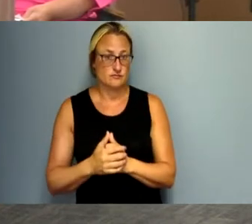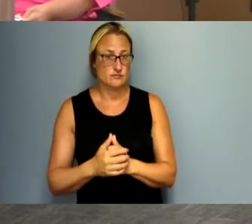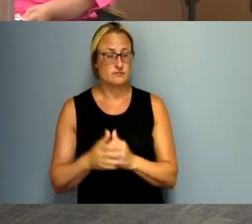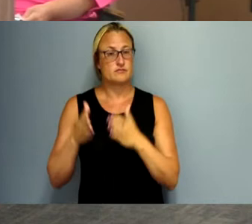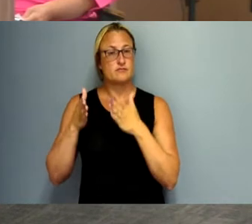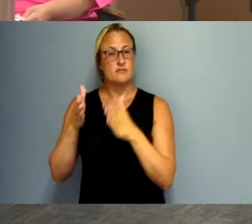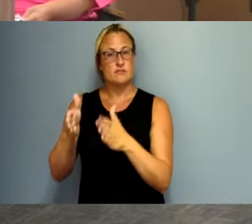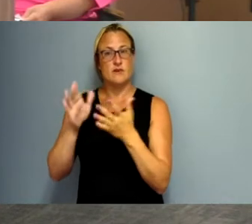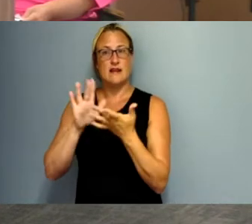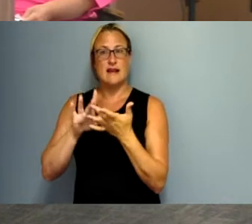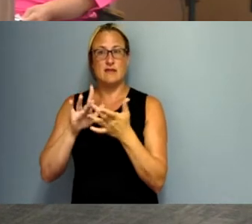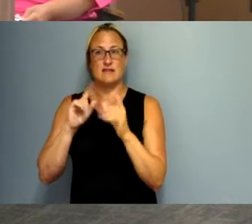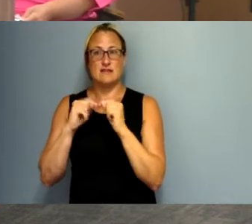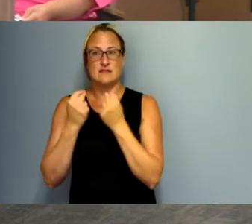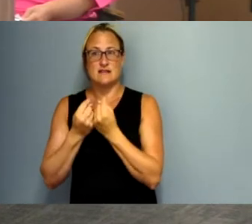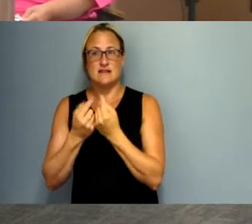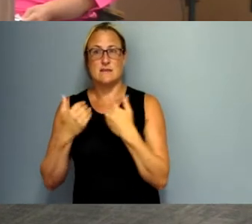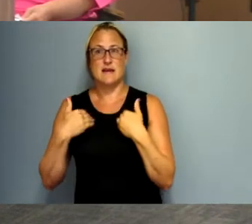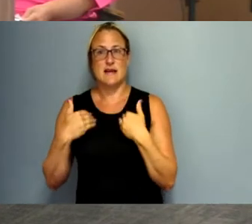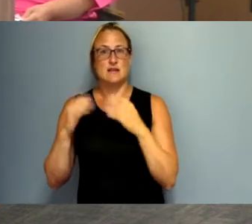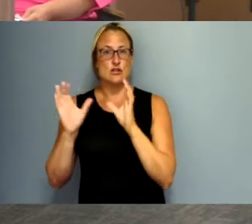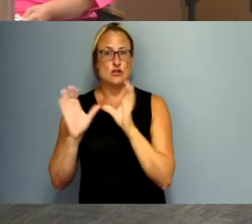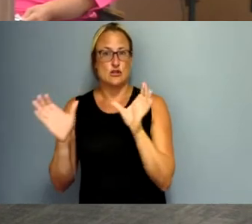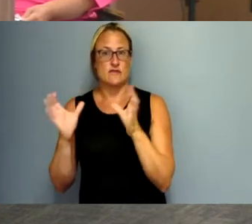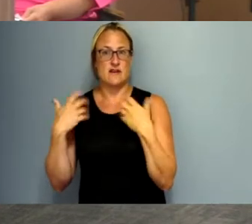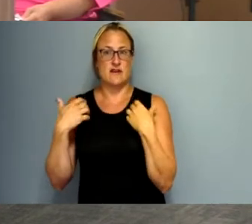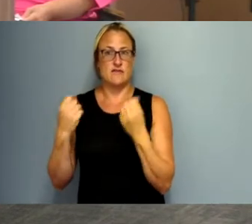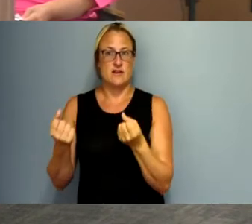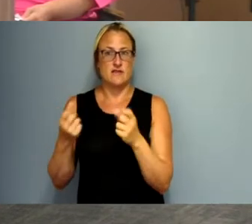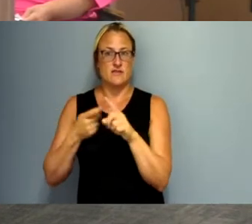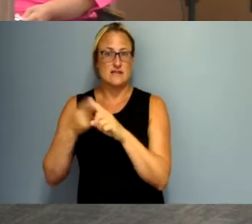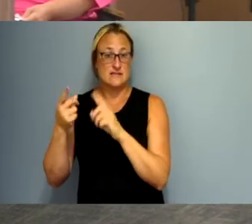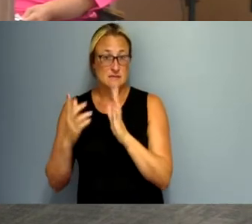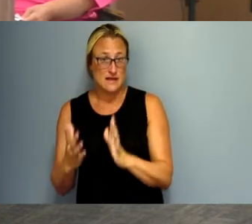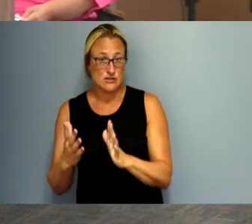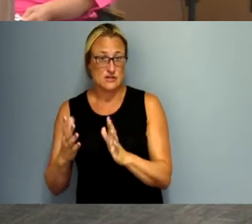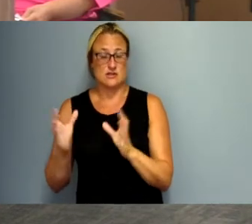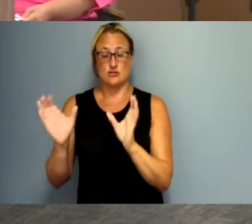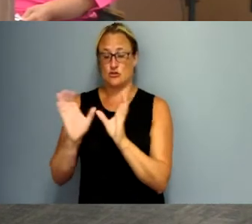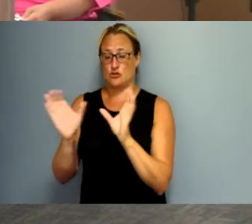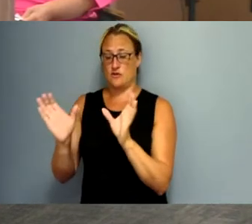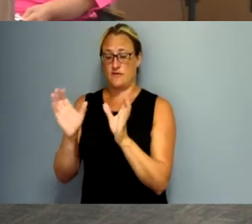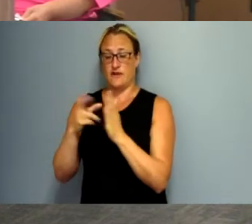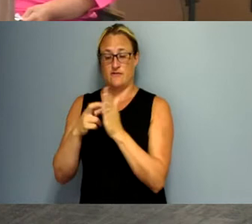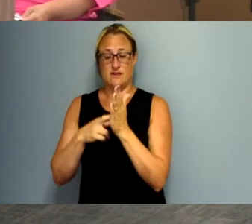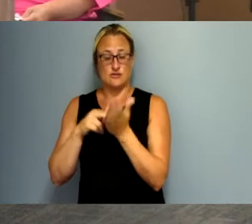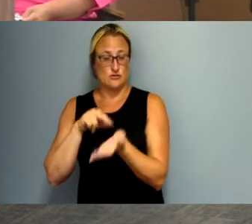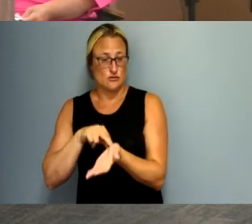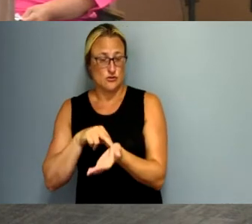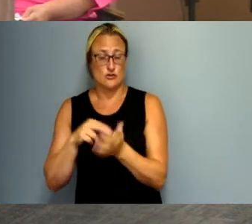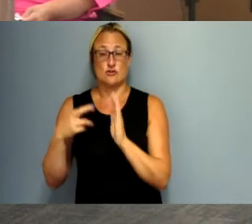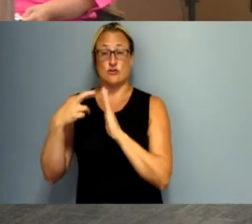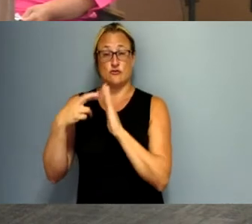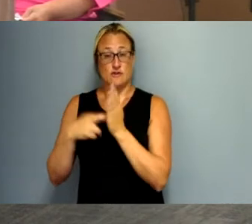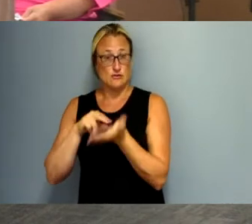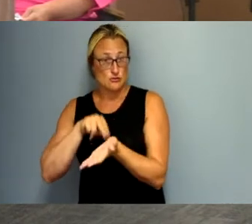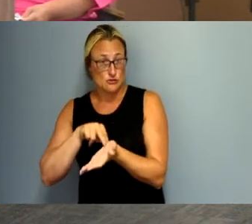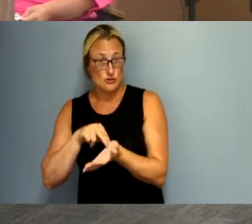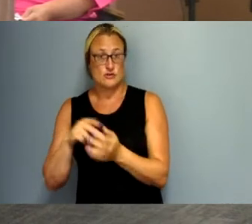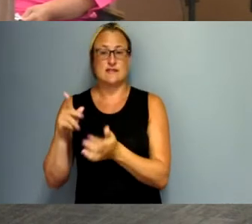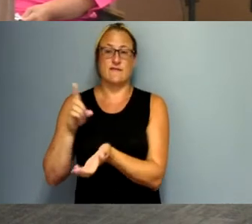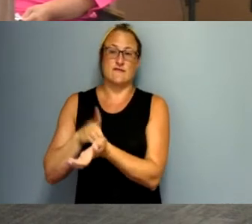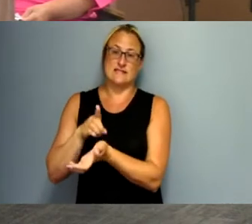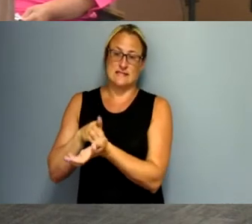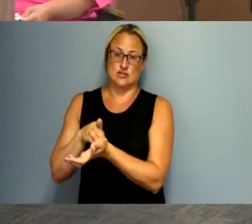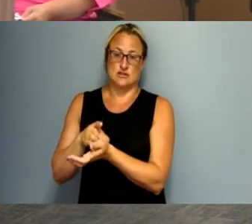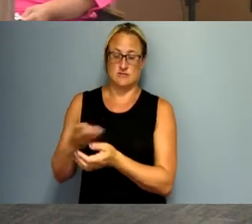to consist of a certified recovery specialist, a certified registered nurse, a registered nurse, and a physician. These staff